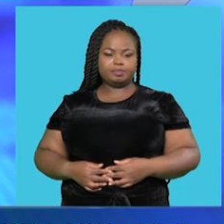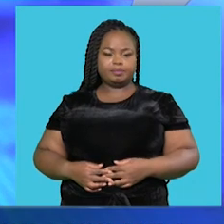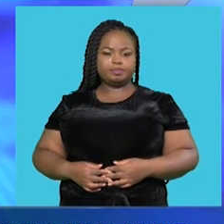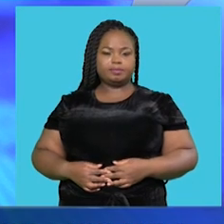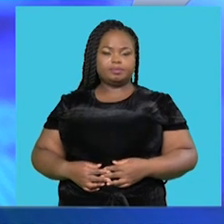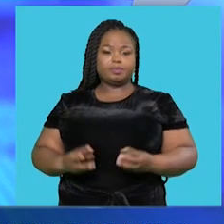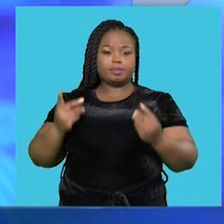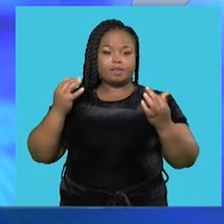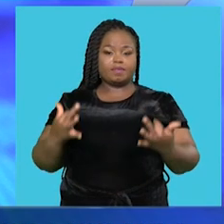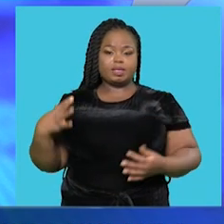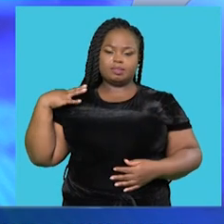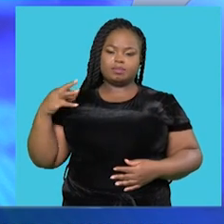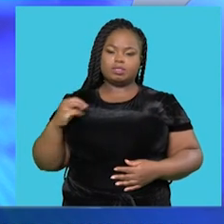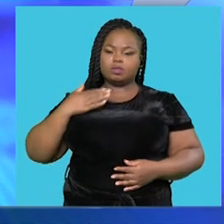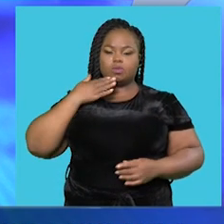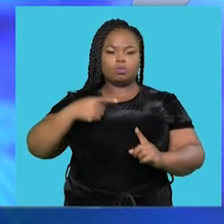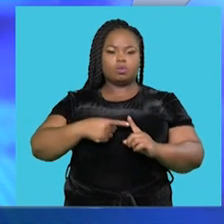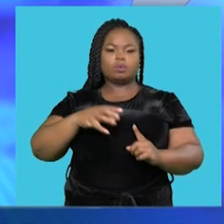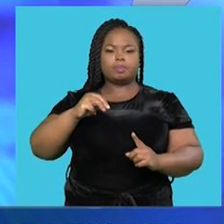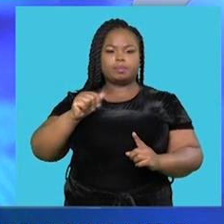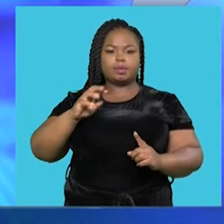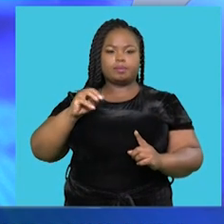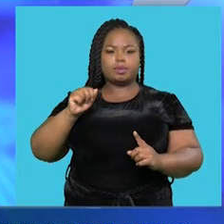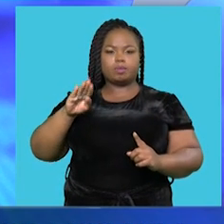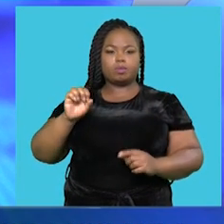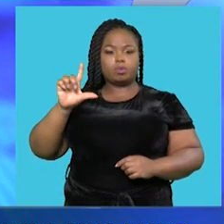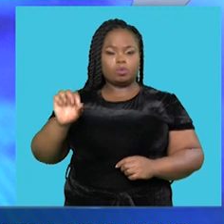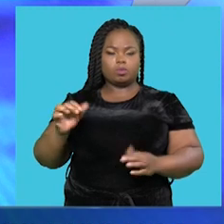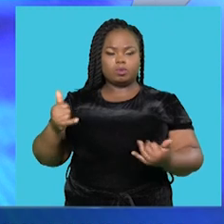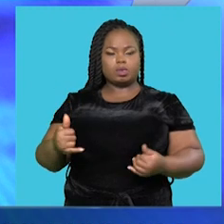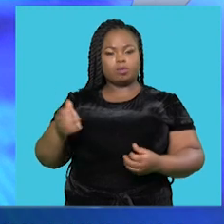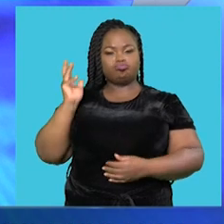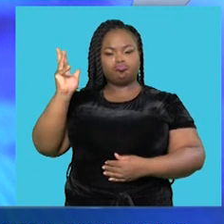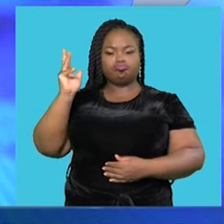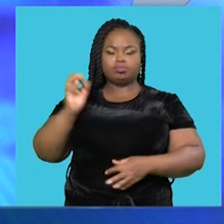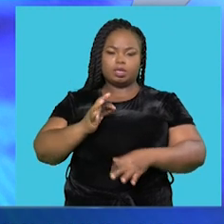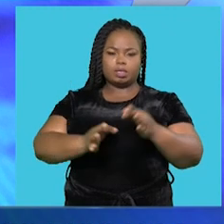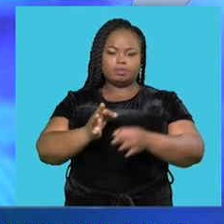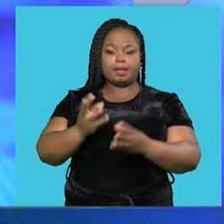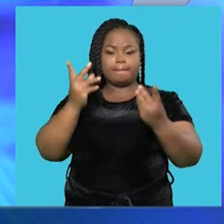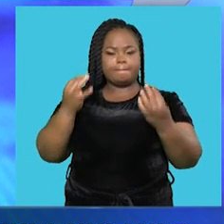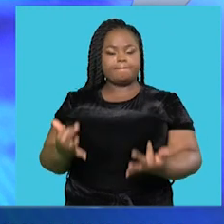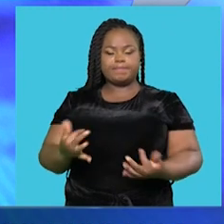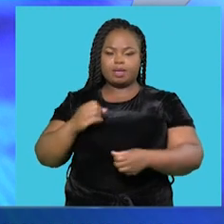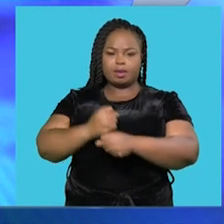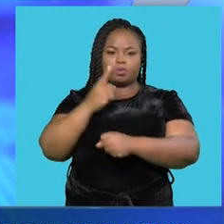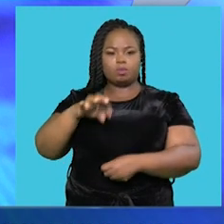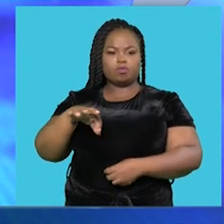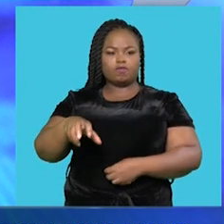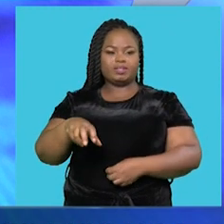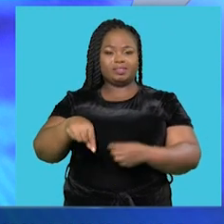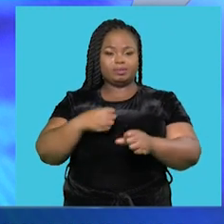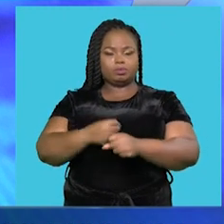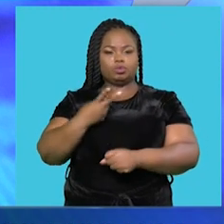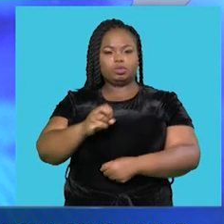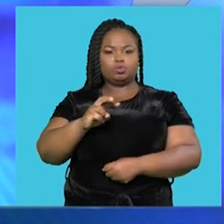Umphathiswa wezeziMali eRhawutini uJacob Mamabolo uthetha xa etafuleni uhlahlo lwabiwo-mali lorhulumente wePhondo laseRhawutini lonyaka-mali